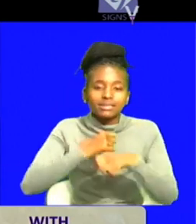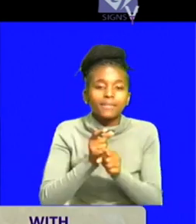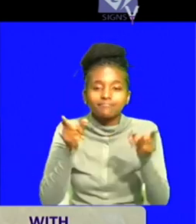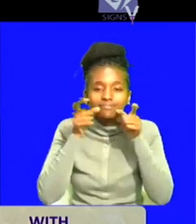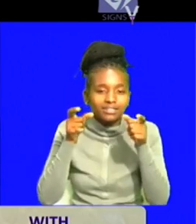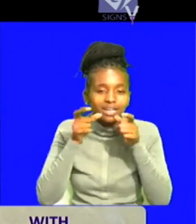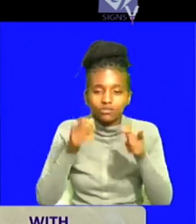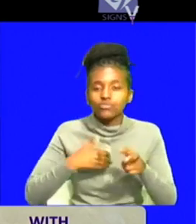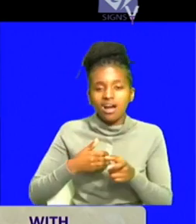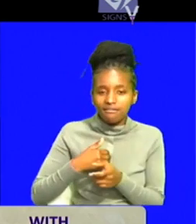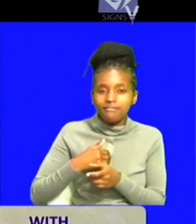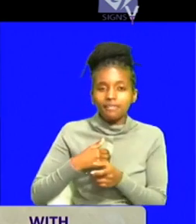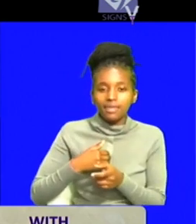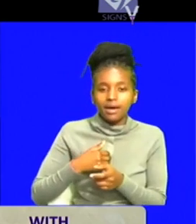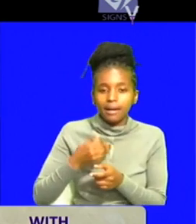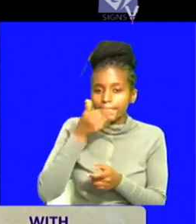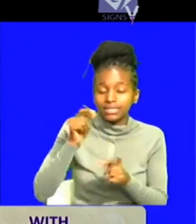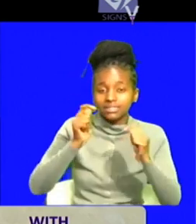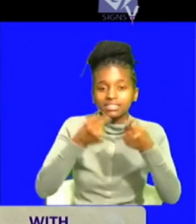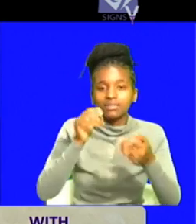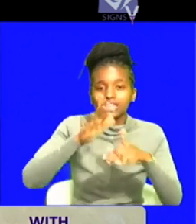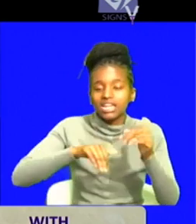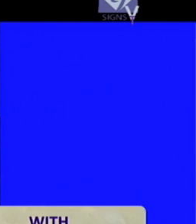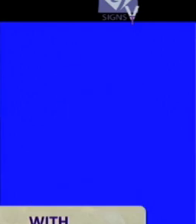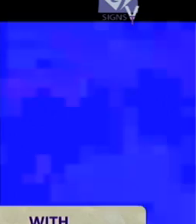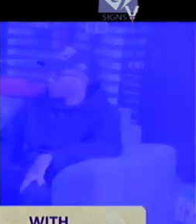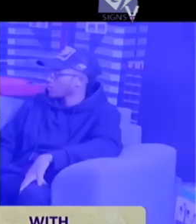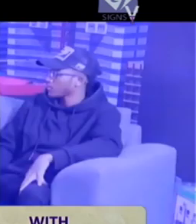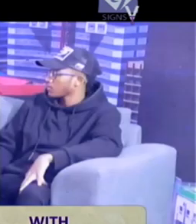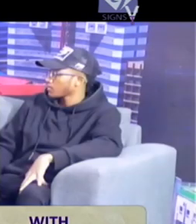coach amekuwa nao. What do you anticipate from Tusker?